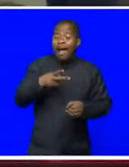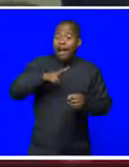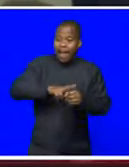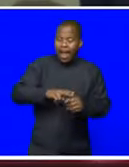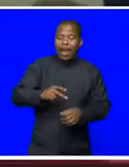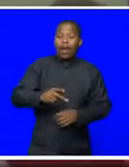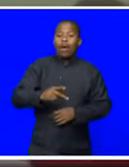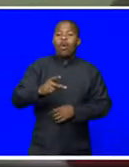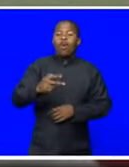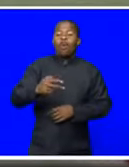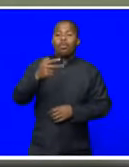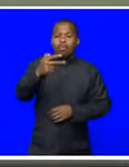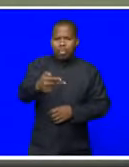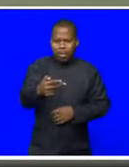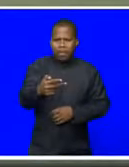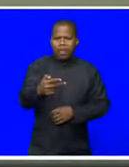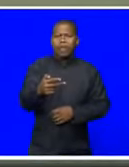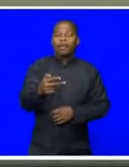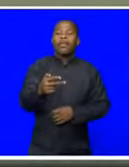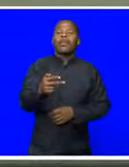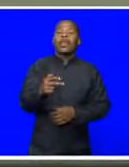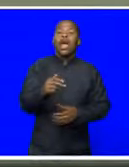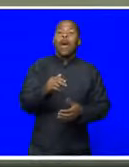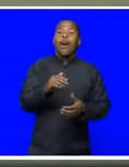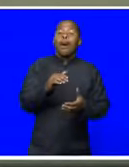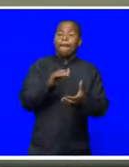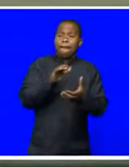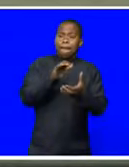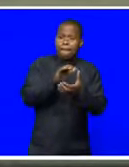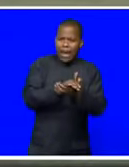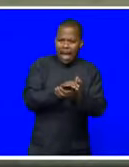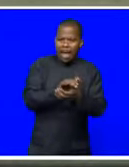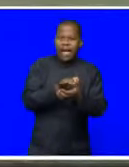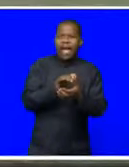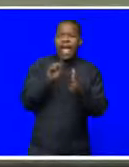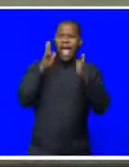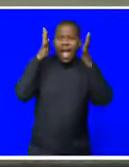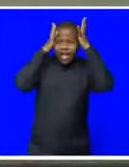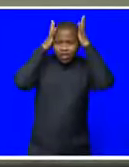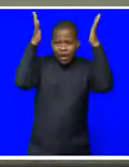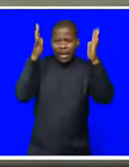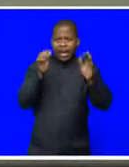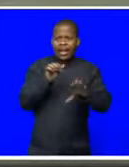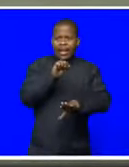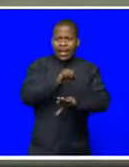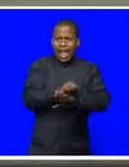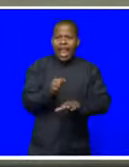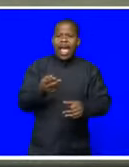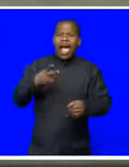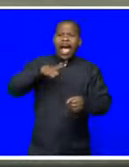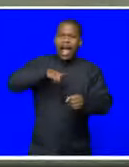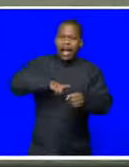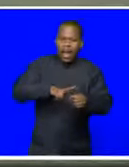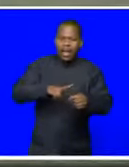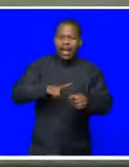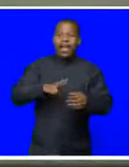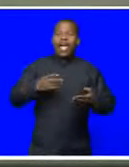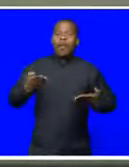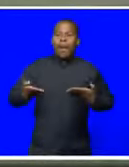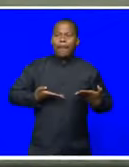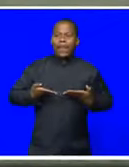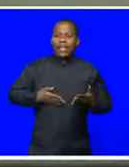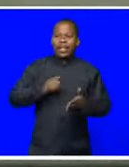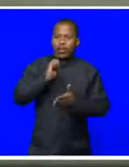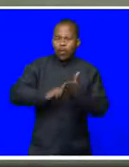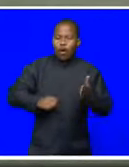Portugal is a reliable partner of the development aspirations of Eswatini, with investments from Portuguese companies